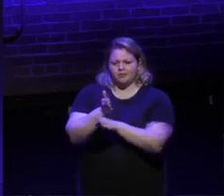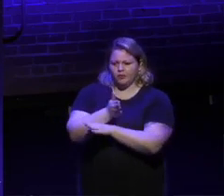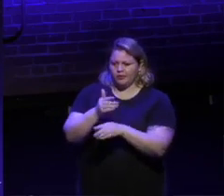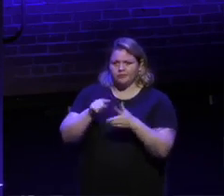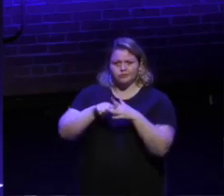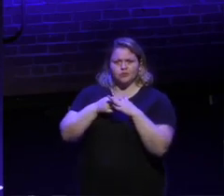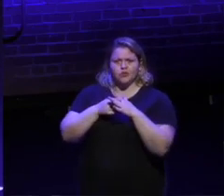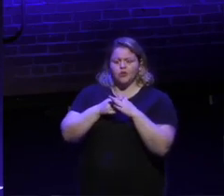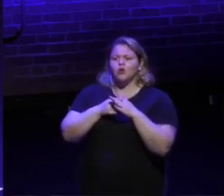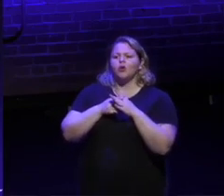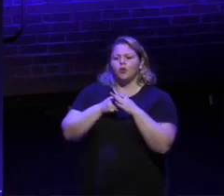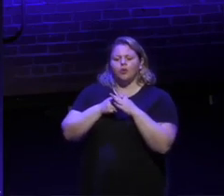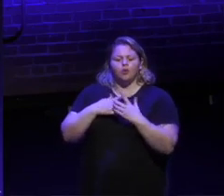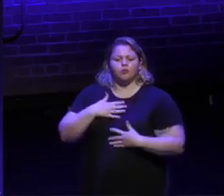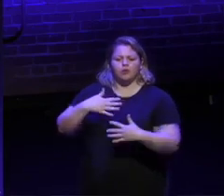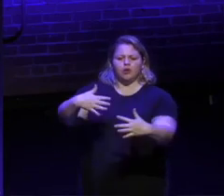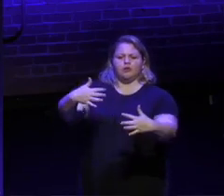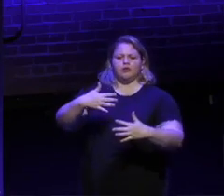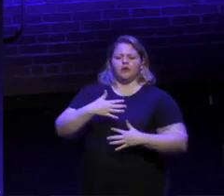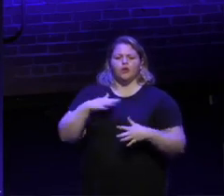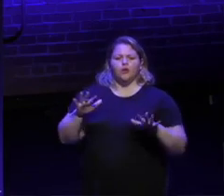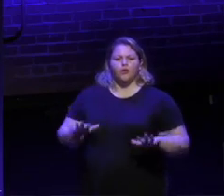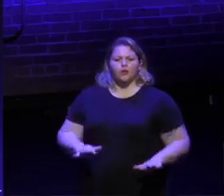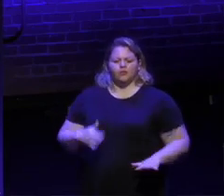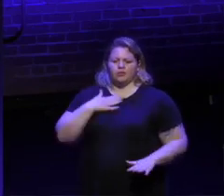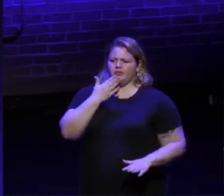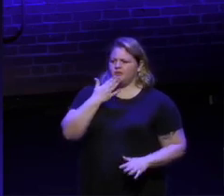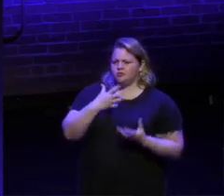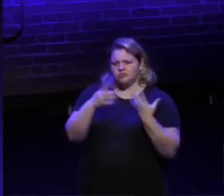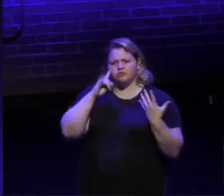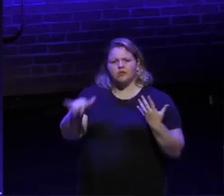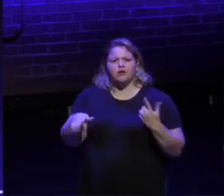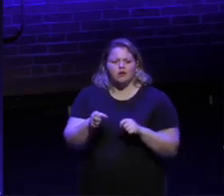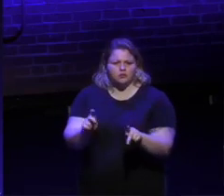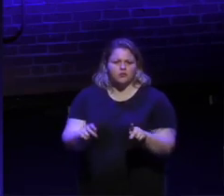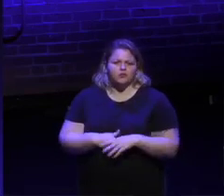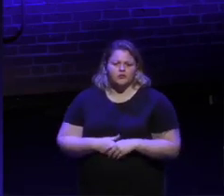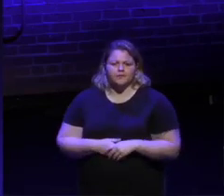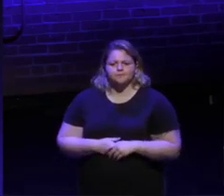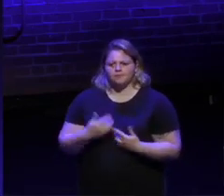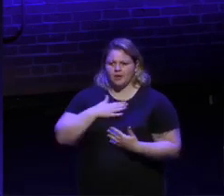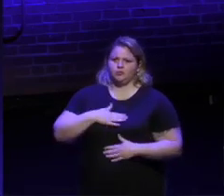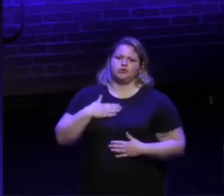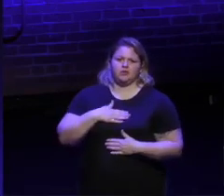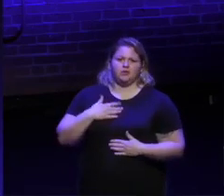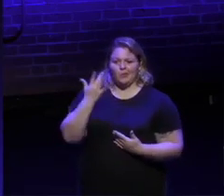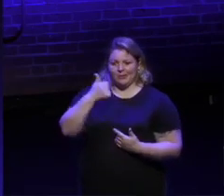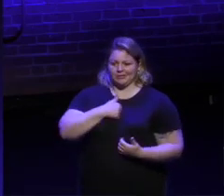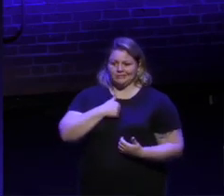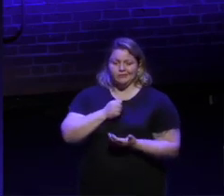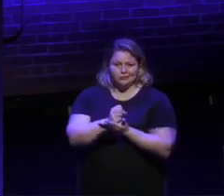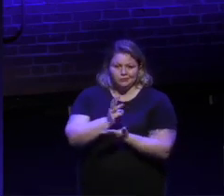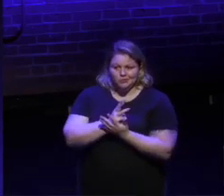we got started, with grounding us and bringing us into this space as a community. Something that I really appreciate as a social worker and as